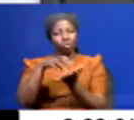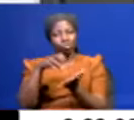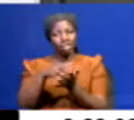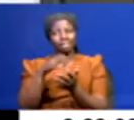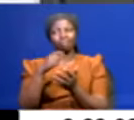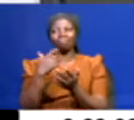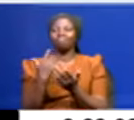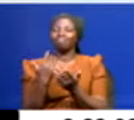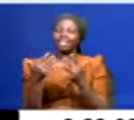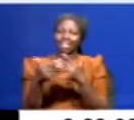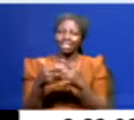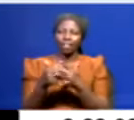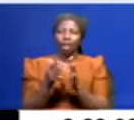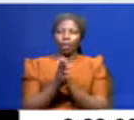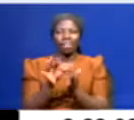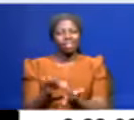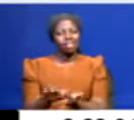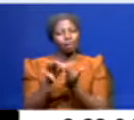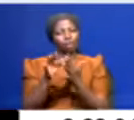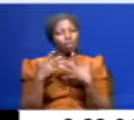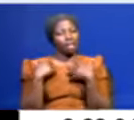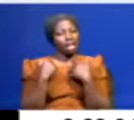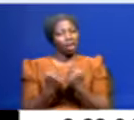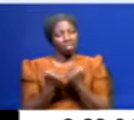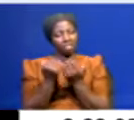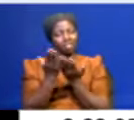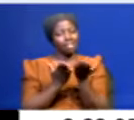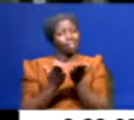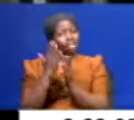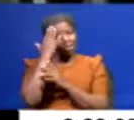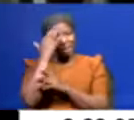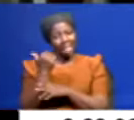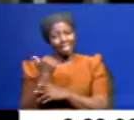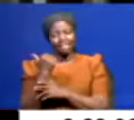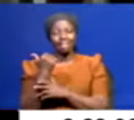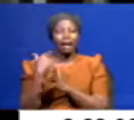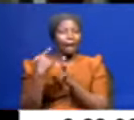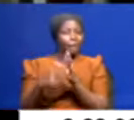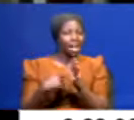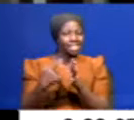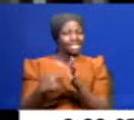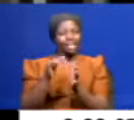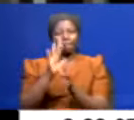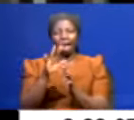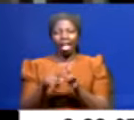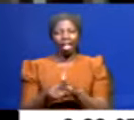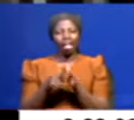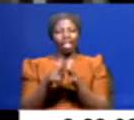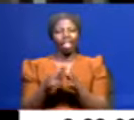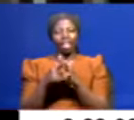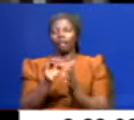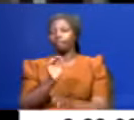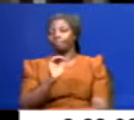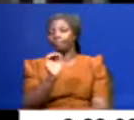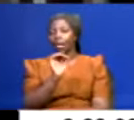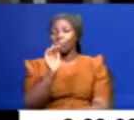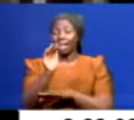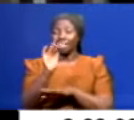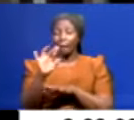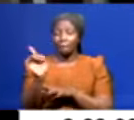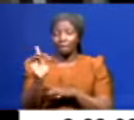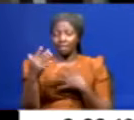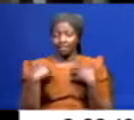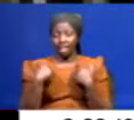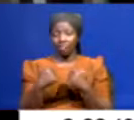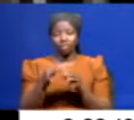specialized health services due to lack of maintenance of equipment. We call upon the Ministry of Health to urgently extend the